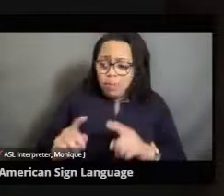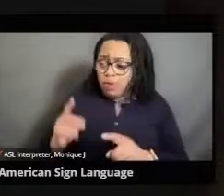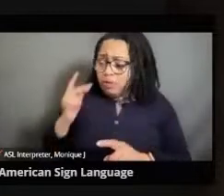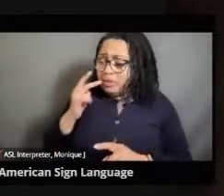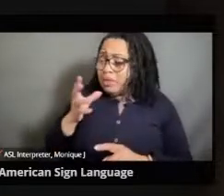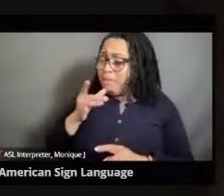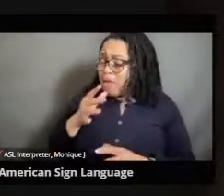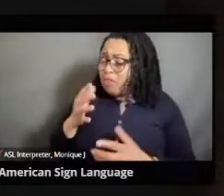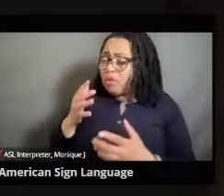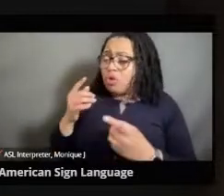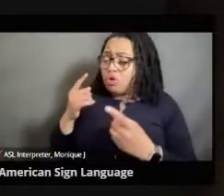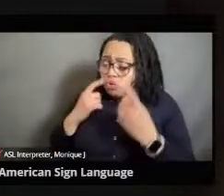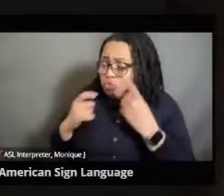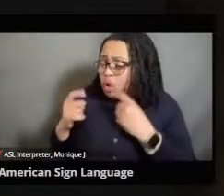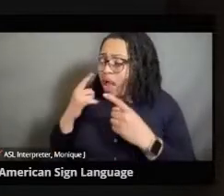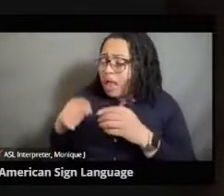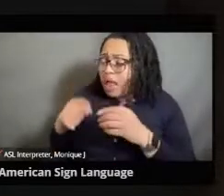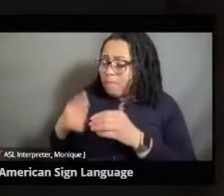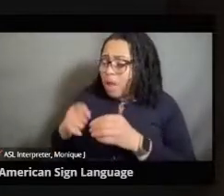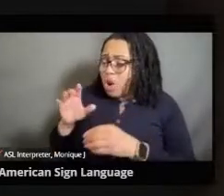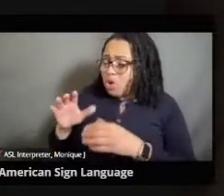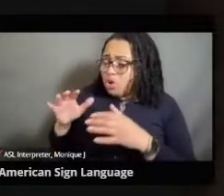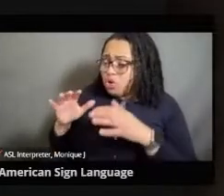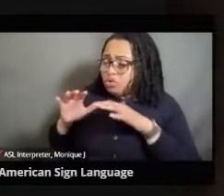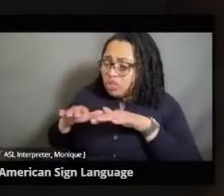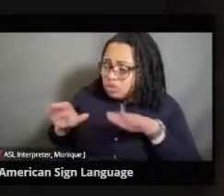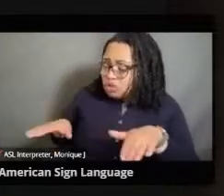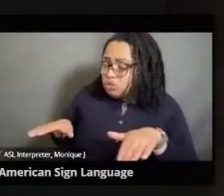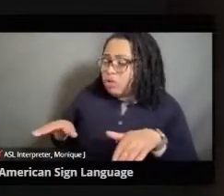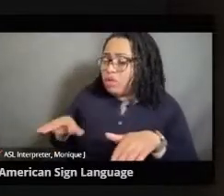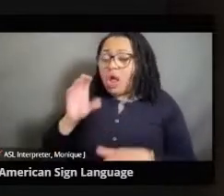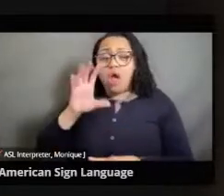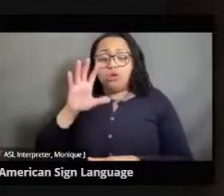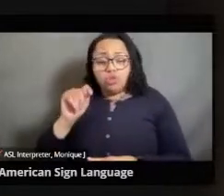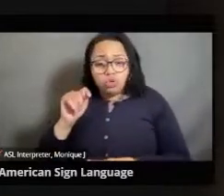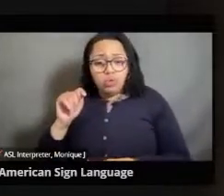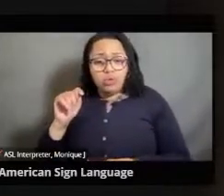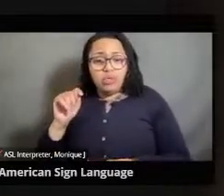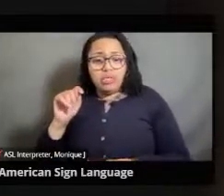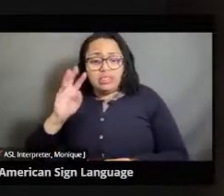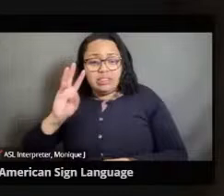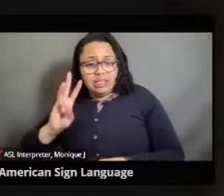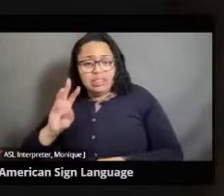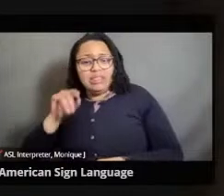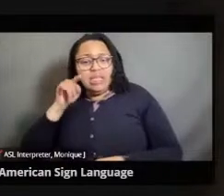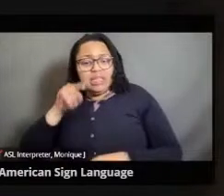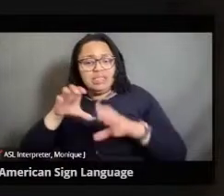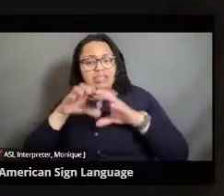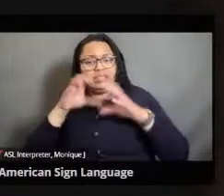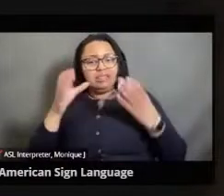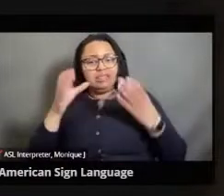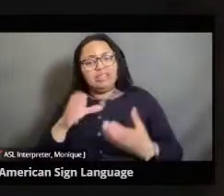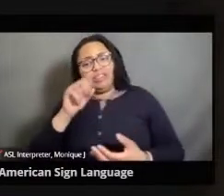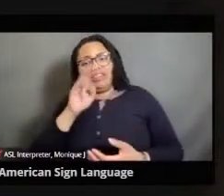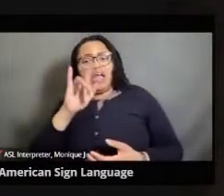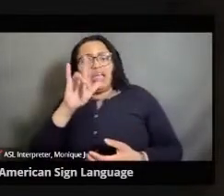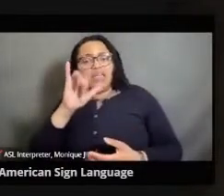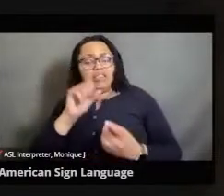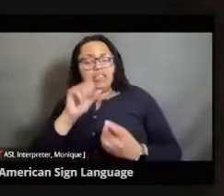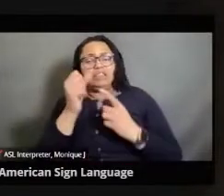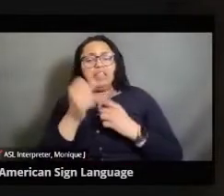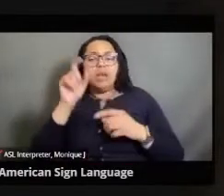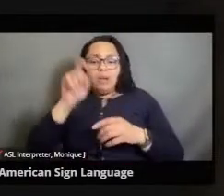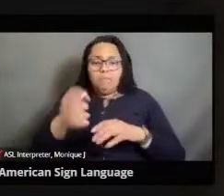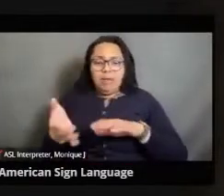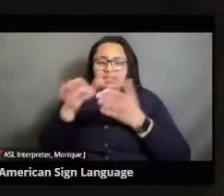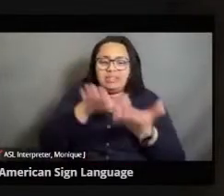October 6th, this society must die. A system that fills